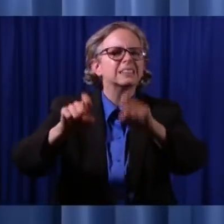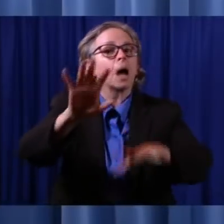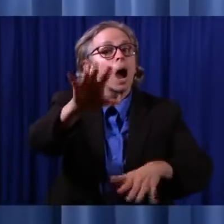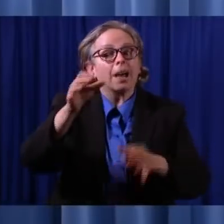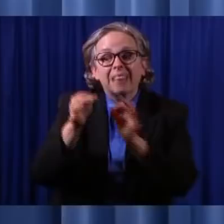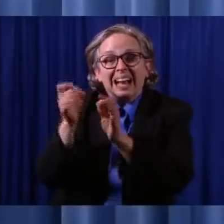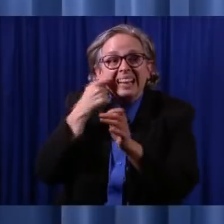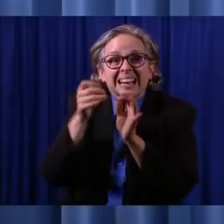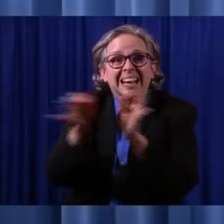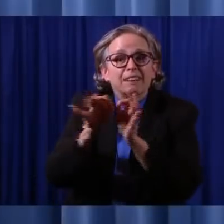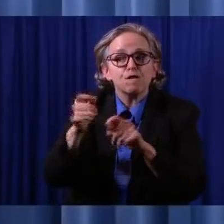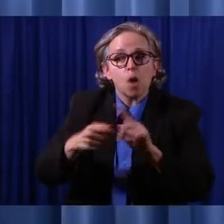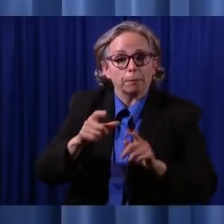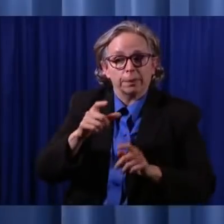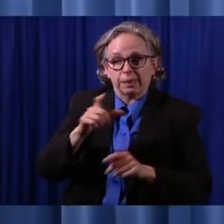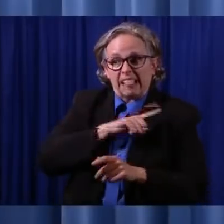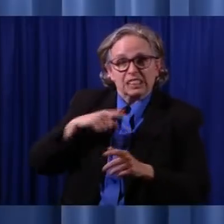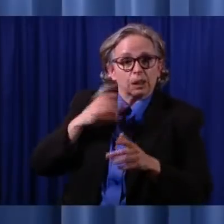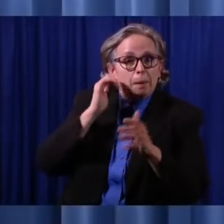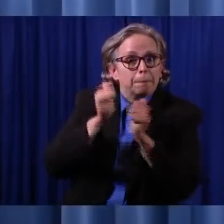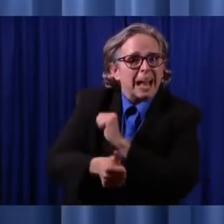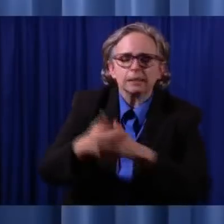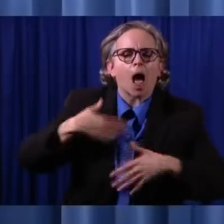yesterday. Thank you.